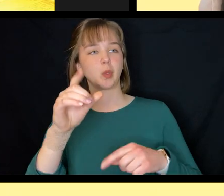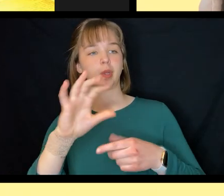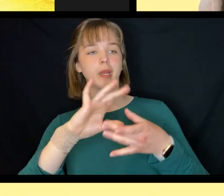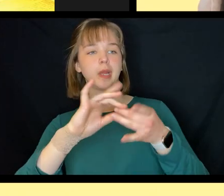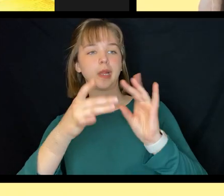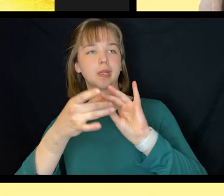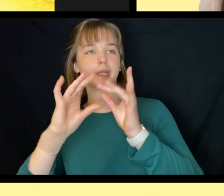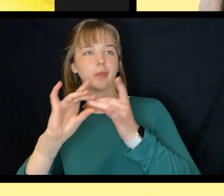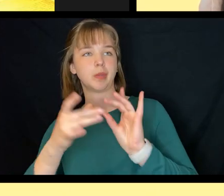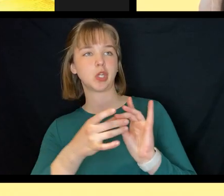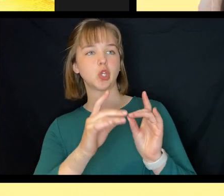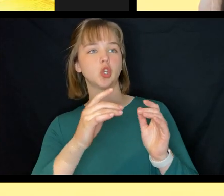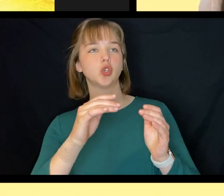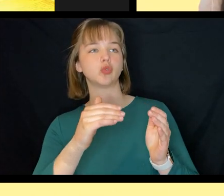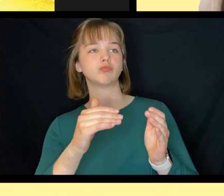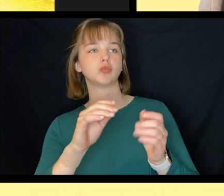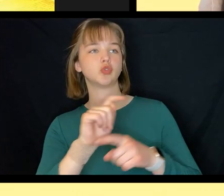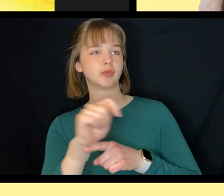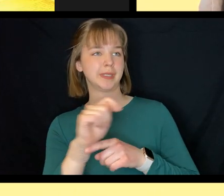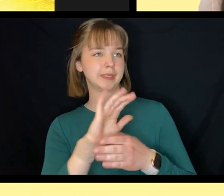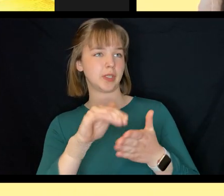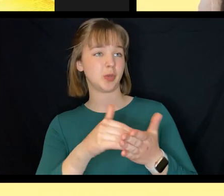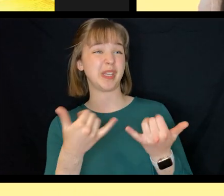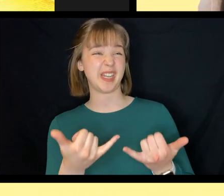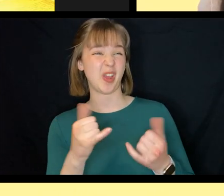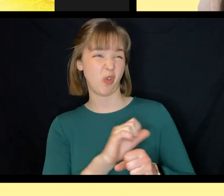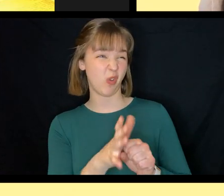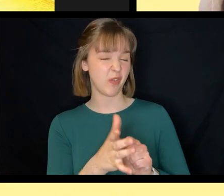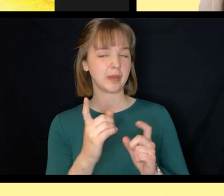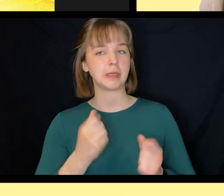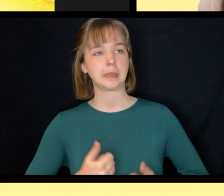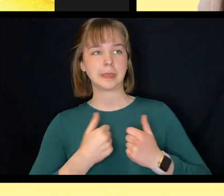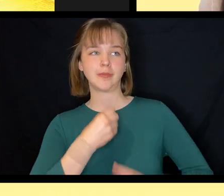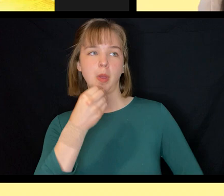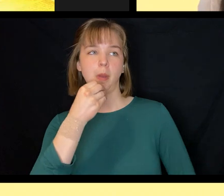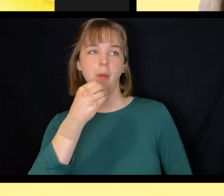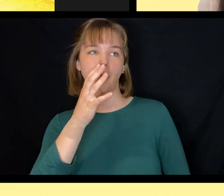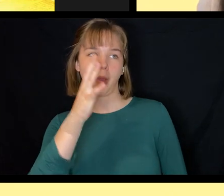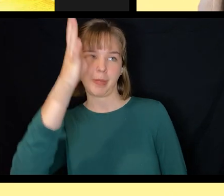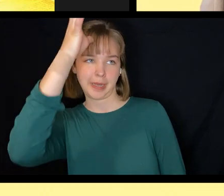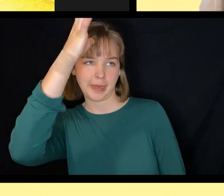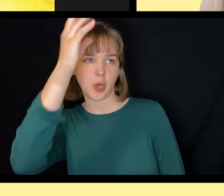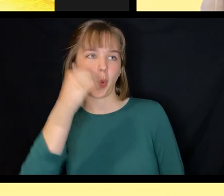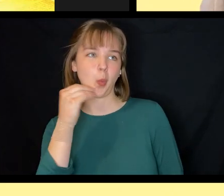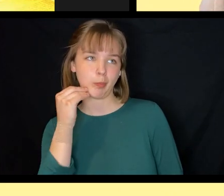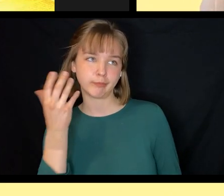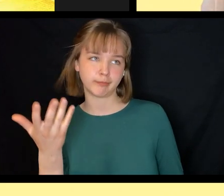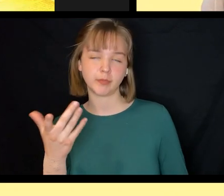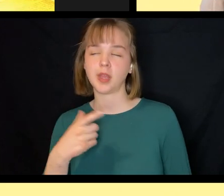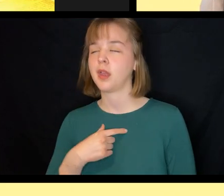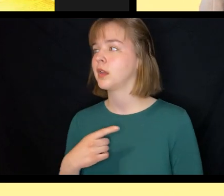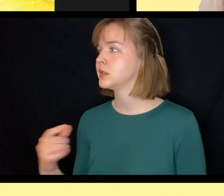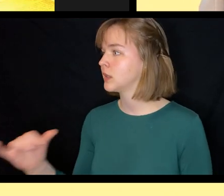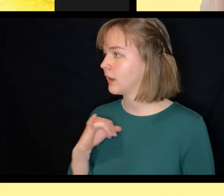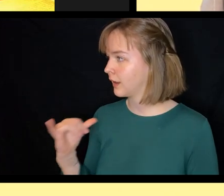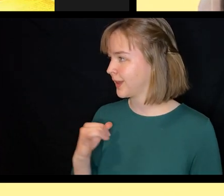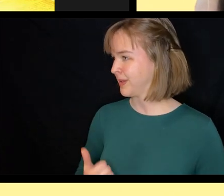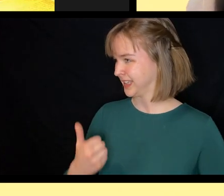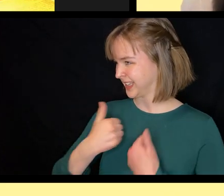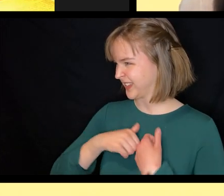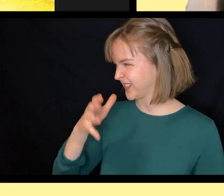Center. And now I'm back home with my parents in West Virginia. I'm also back home with my parents right